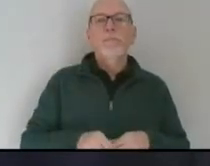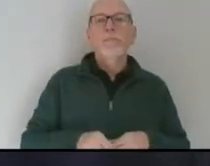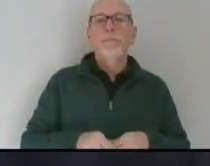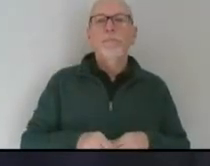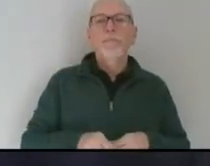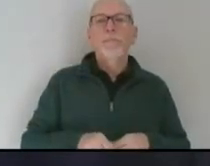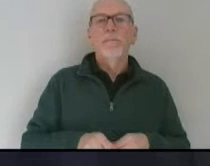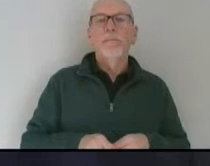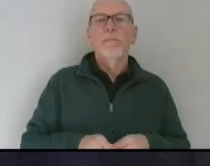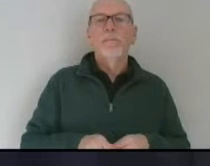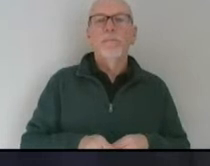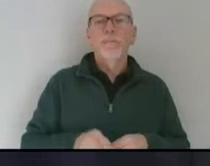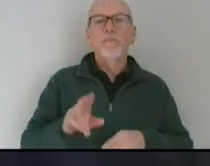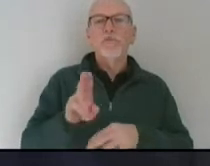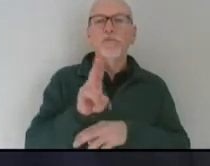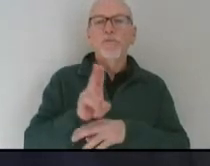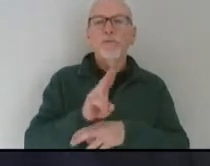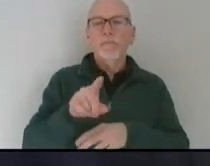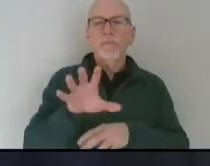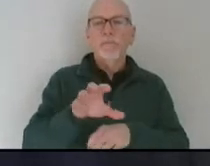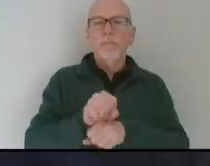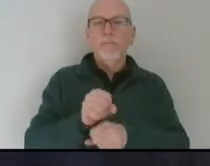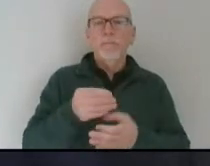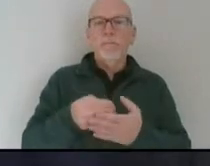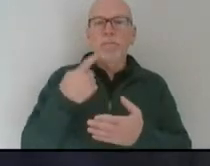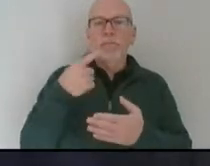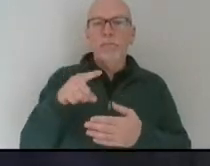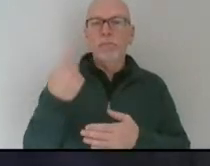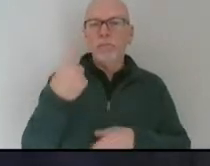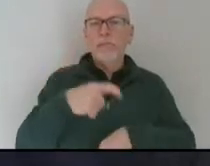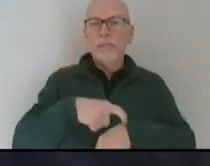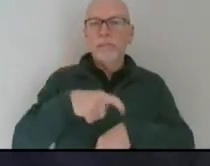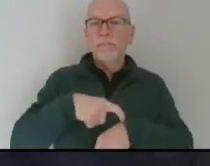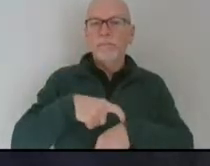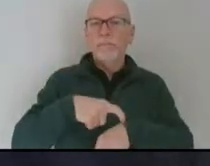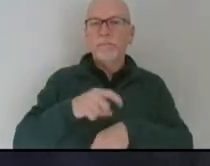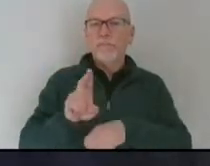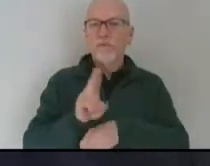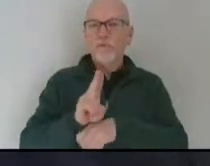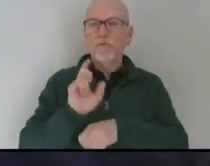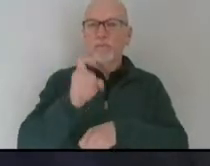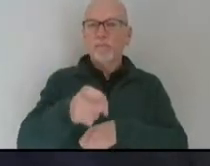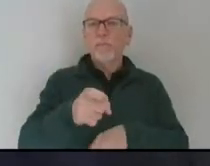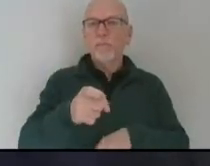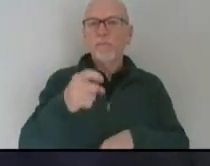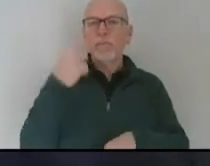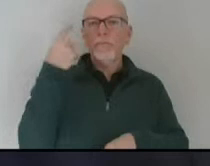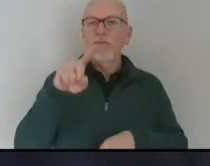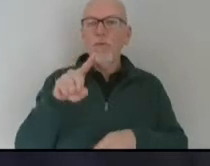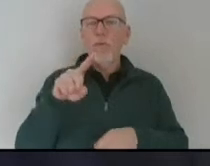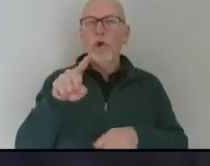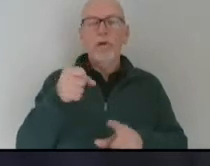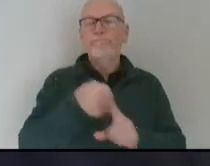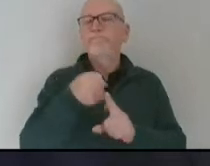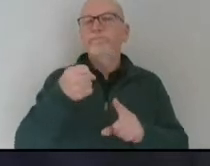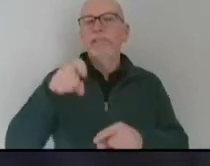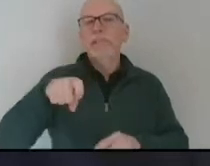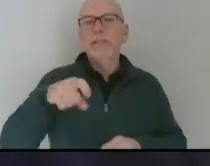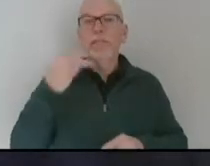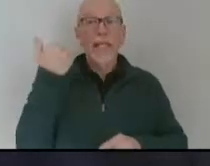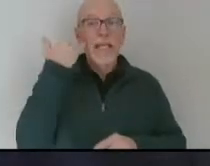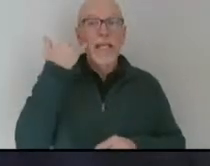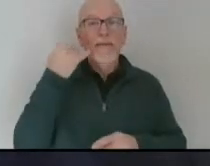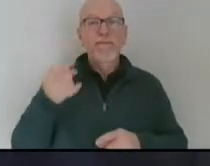is using the reserves for one-time uses for those shocks, because if you create